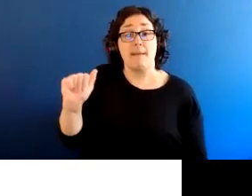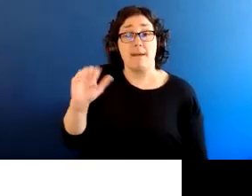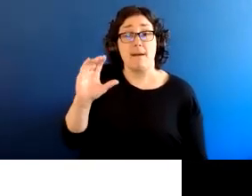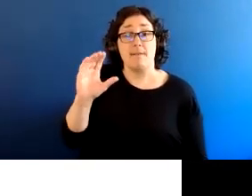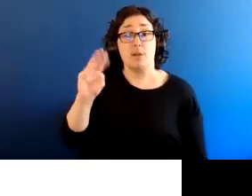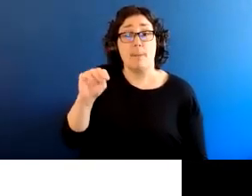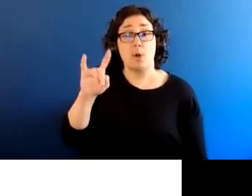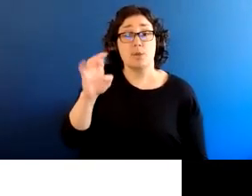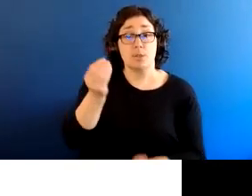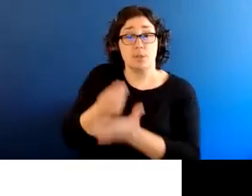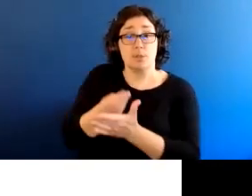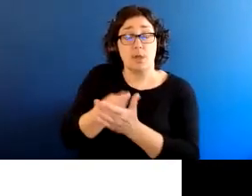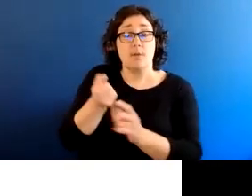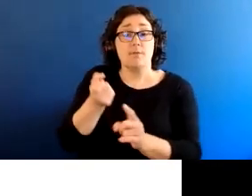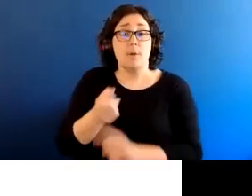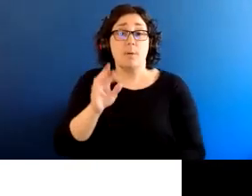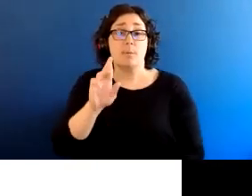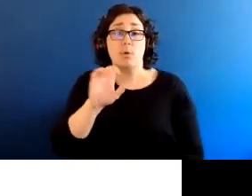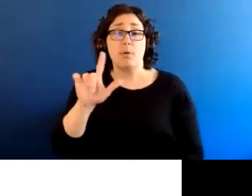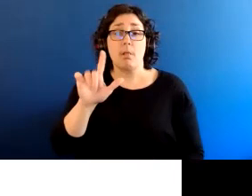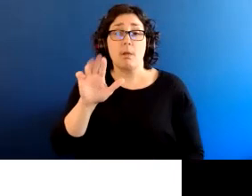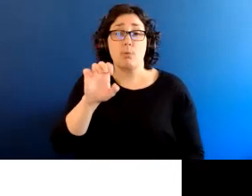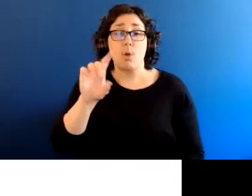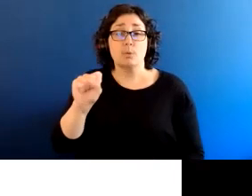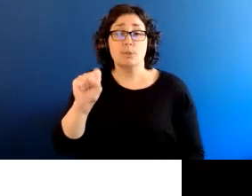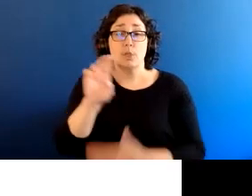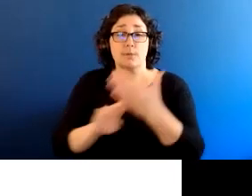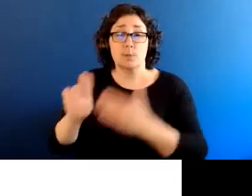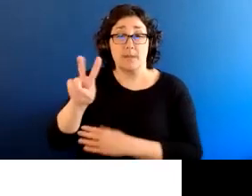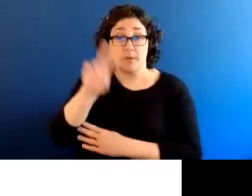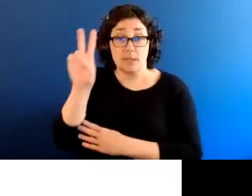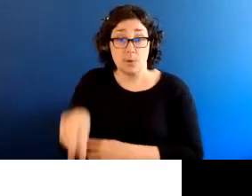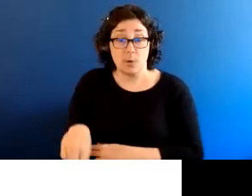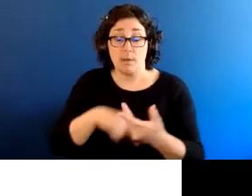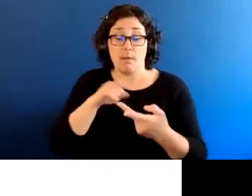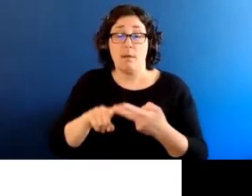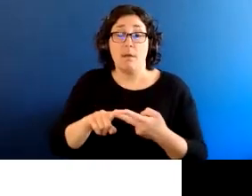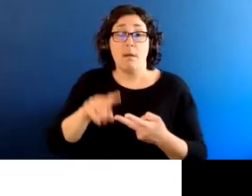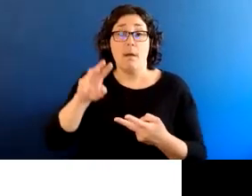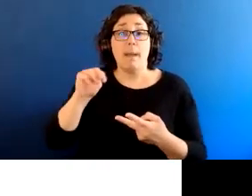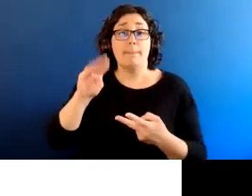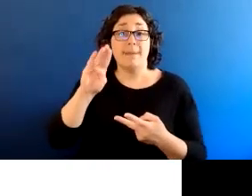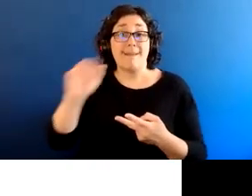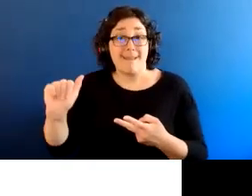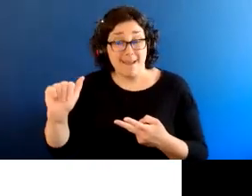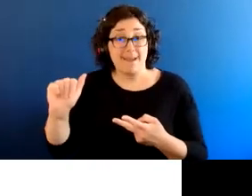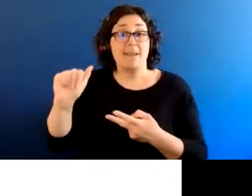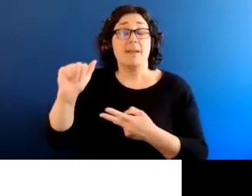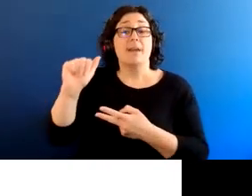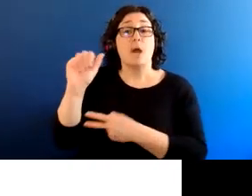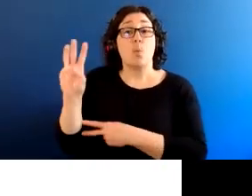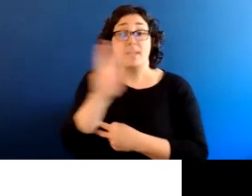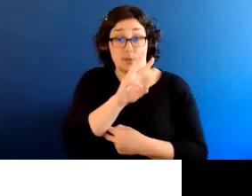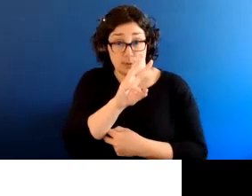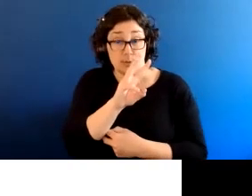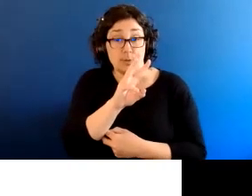Royal Roads University, an executive MBA from the Ivy School at Western, and